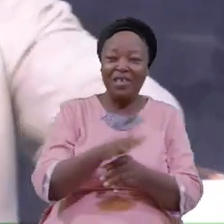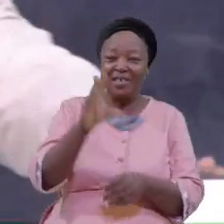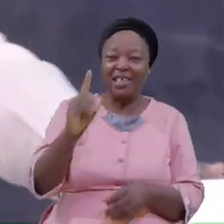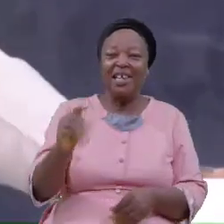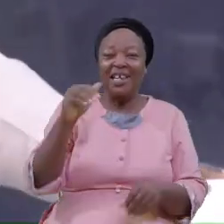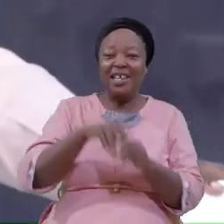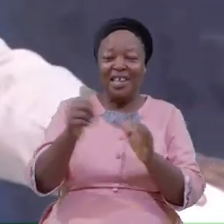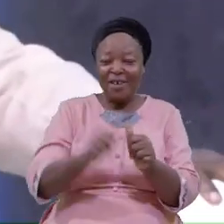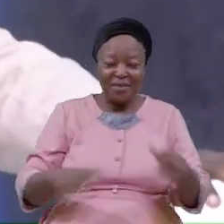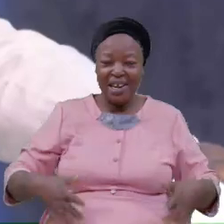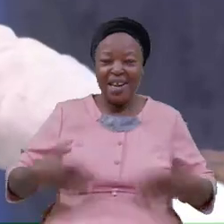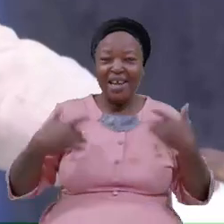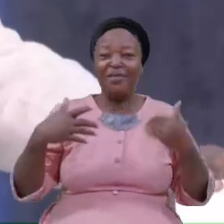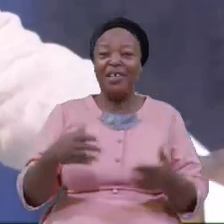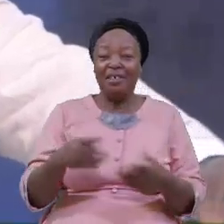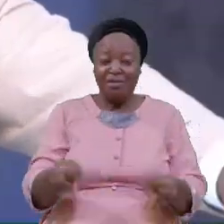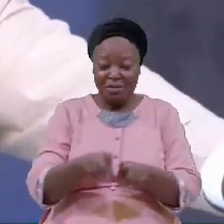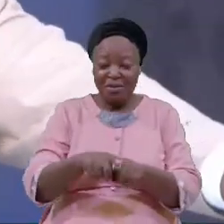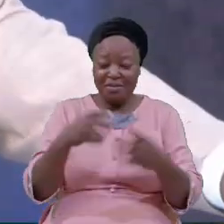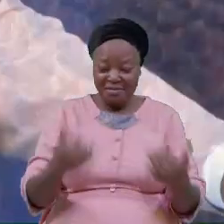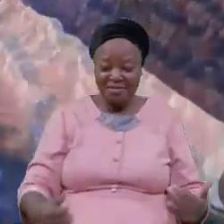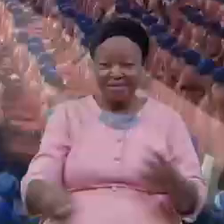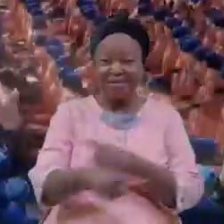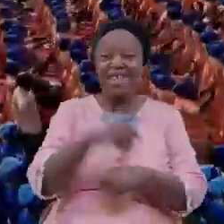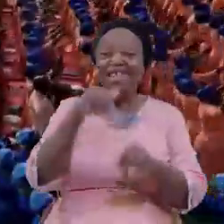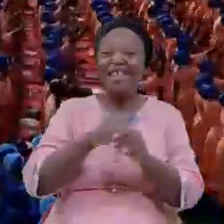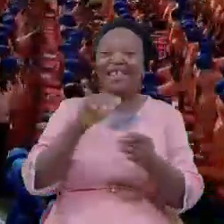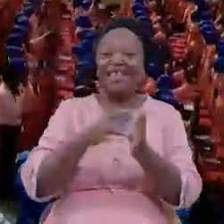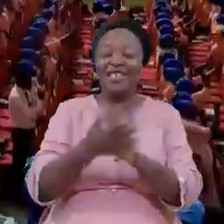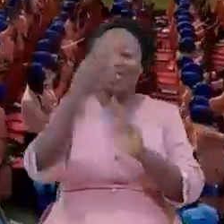life, even today, in Jesus' name.